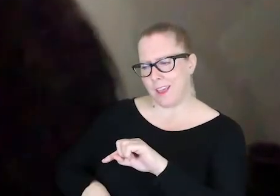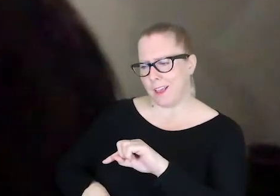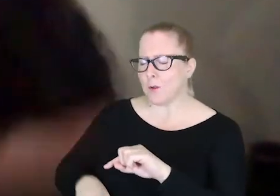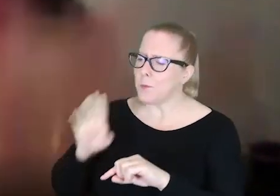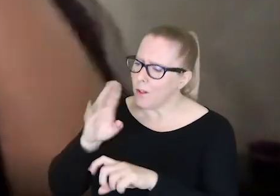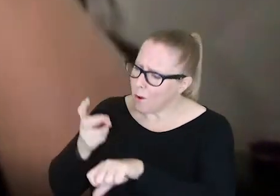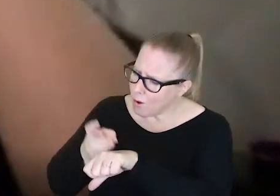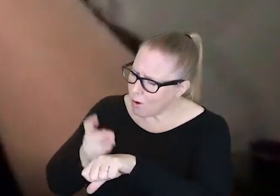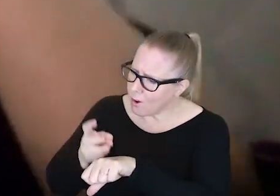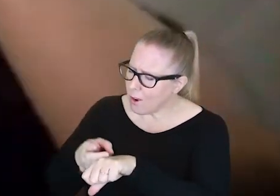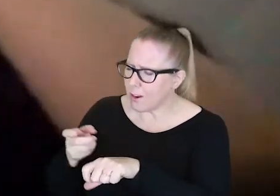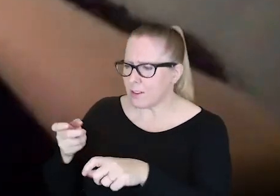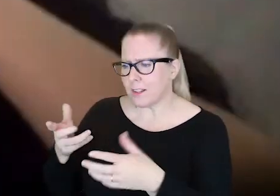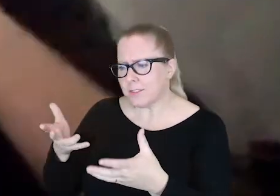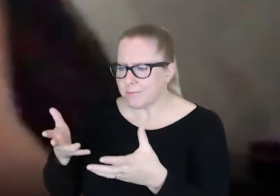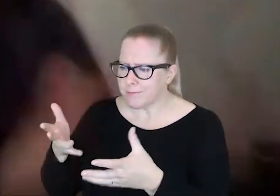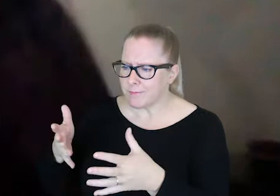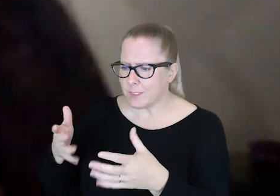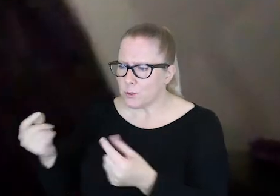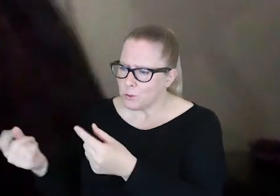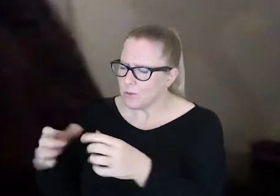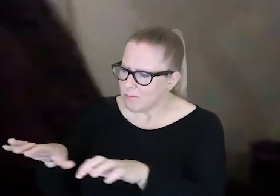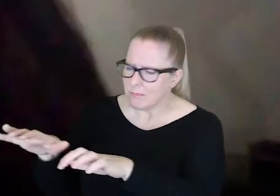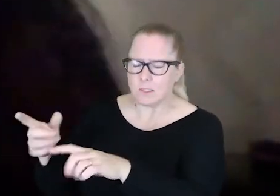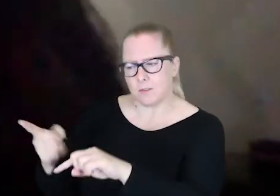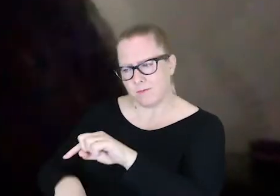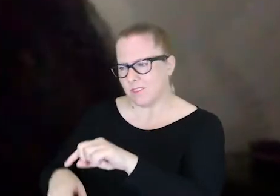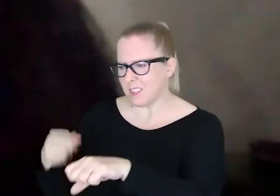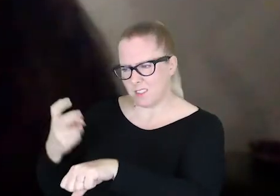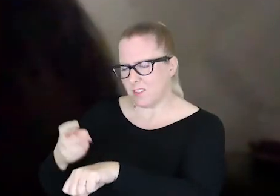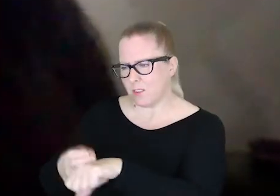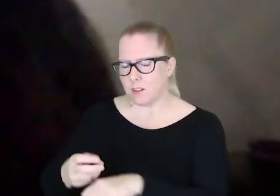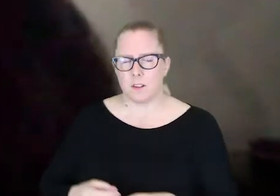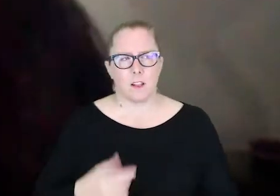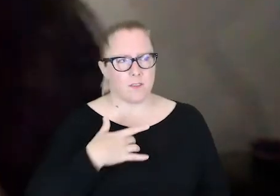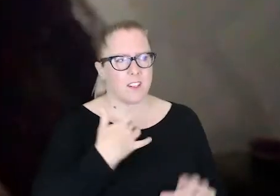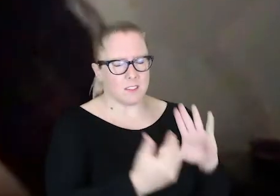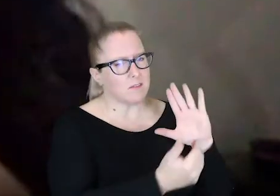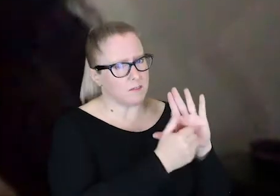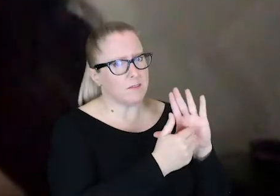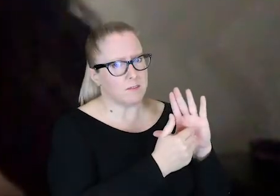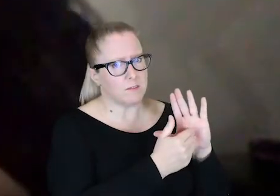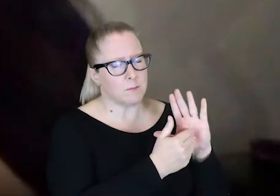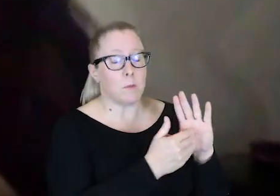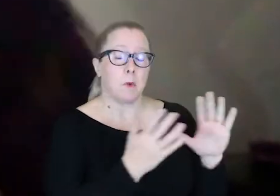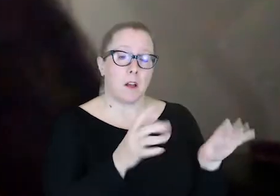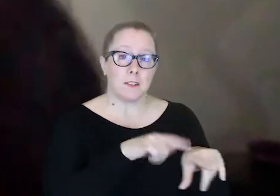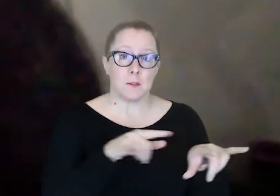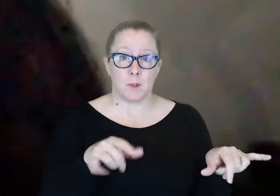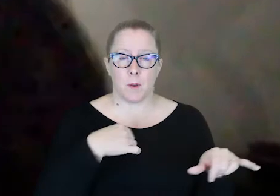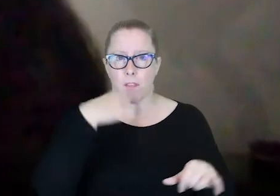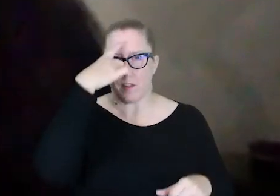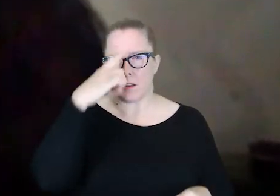no, you can't go because it will be difficult for you to manage. But I feel like it's a discrimination, but at